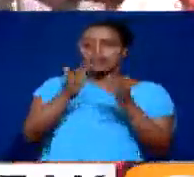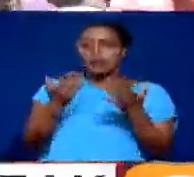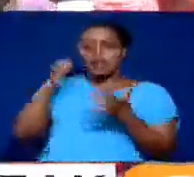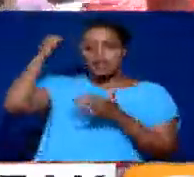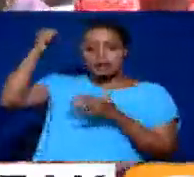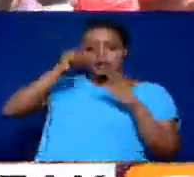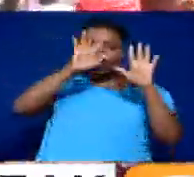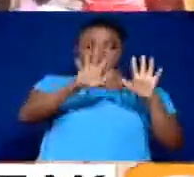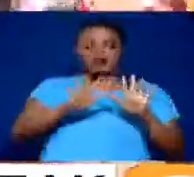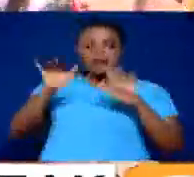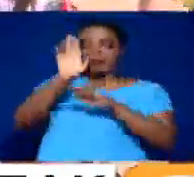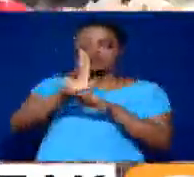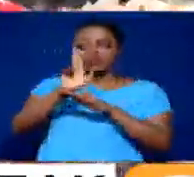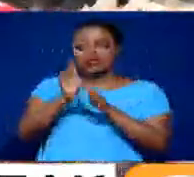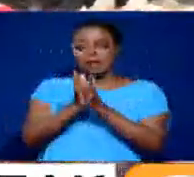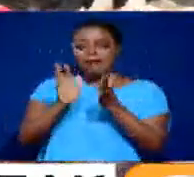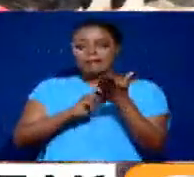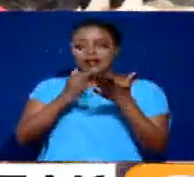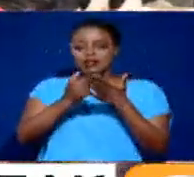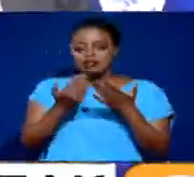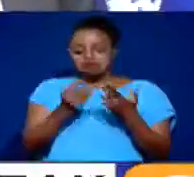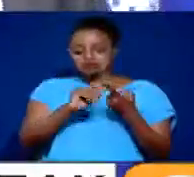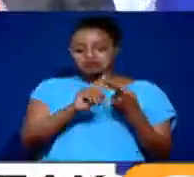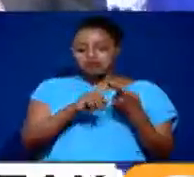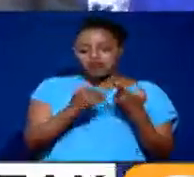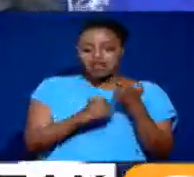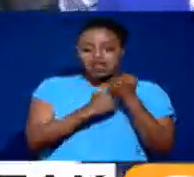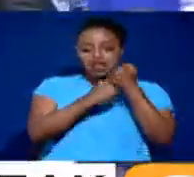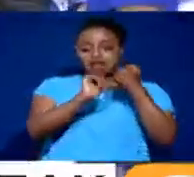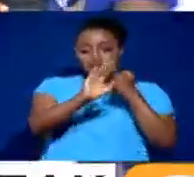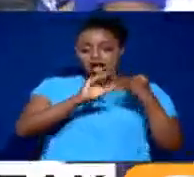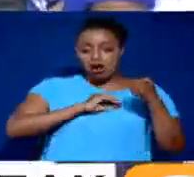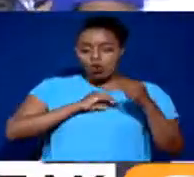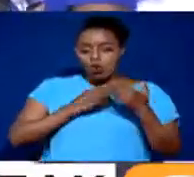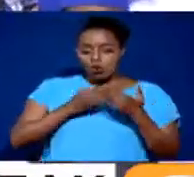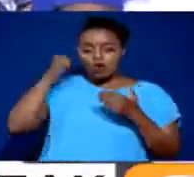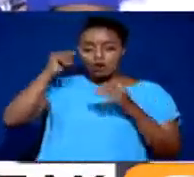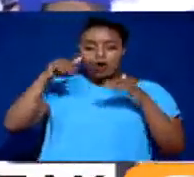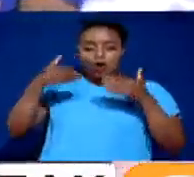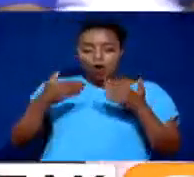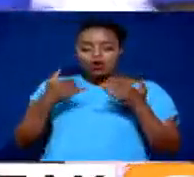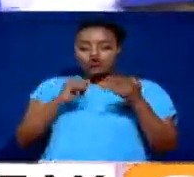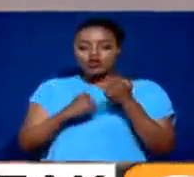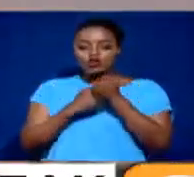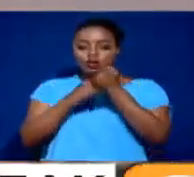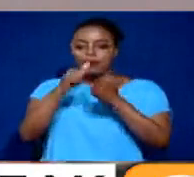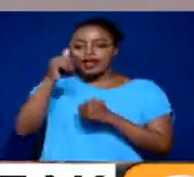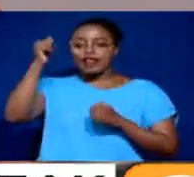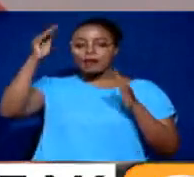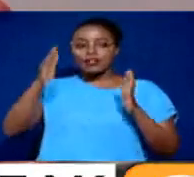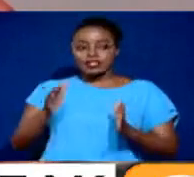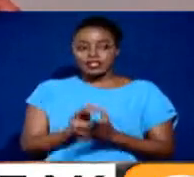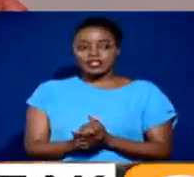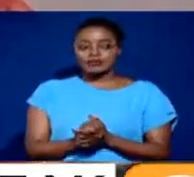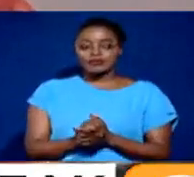political campaigns, using public resources either to further own political ambitions or pushing politicians' agenda. And those